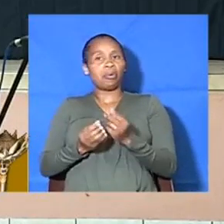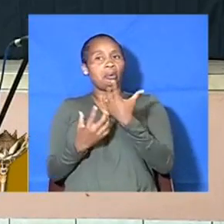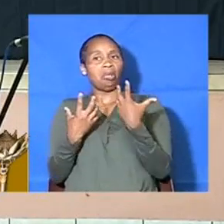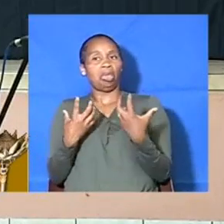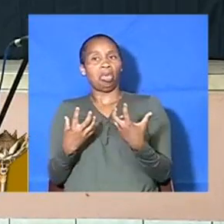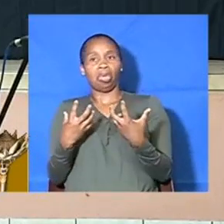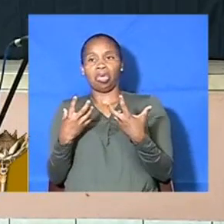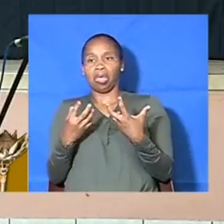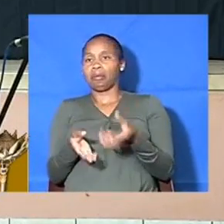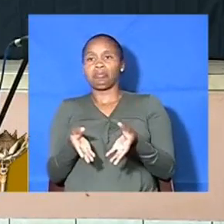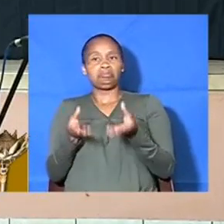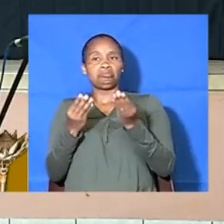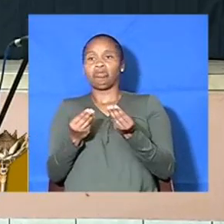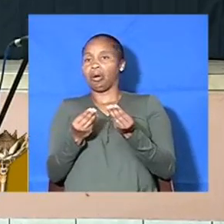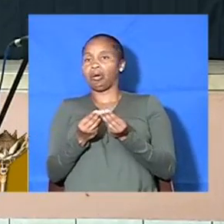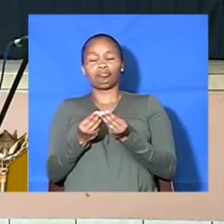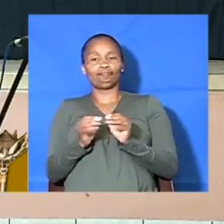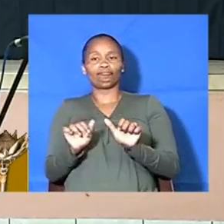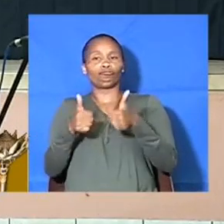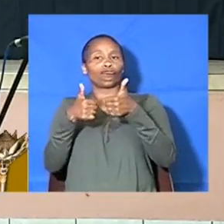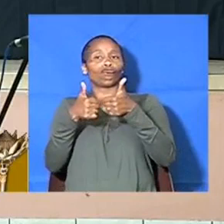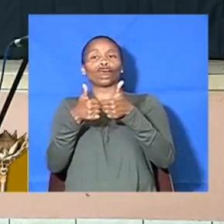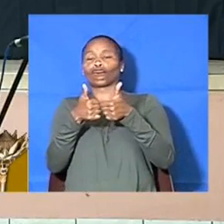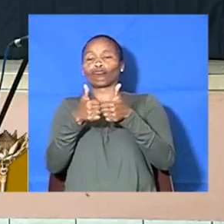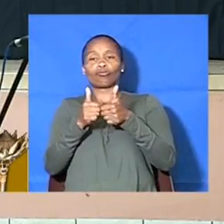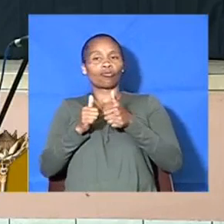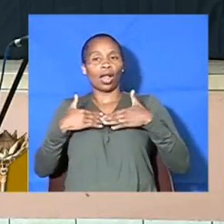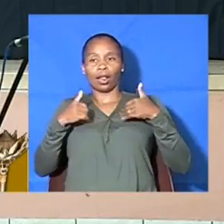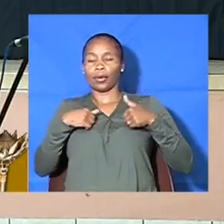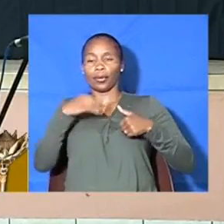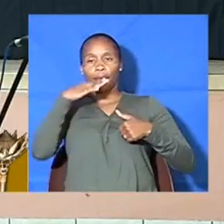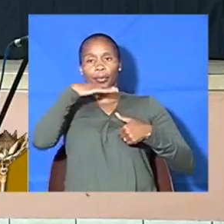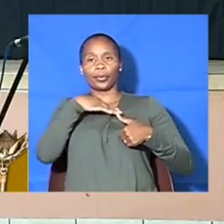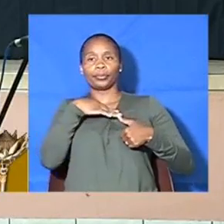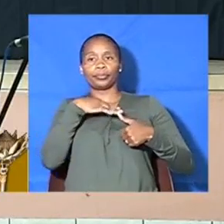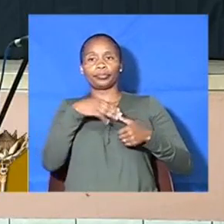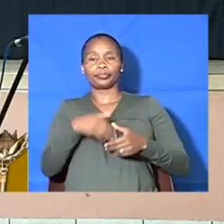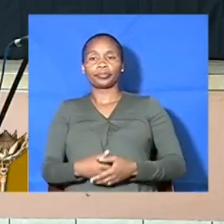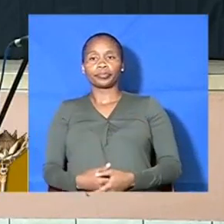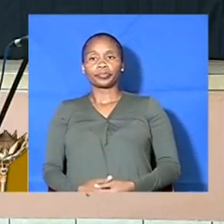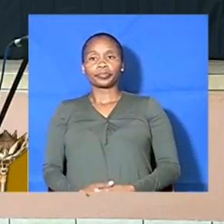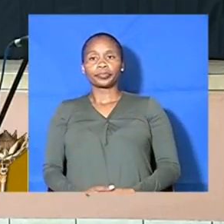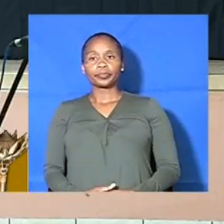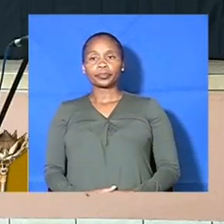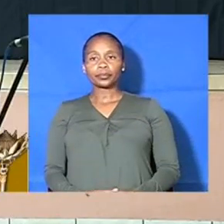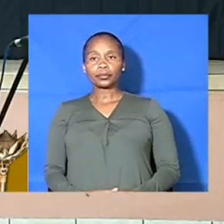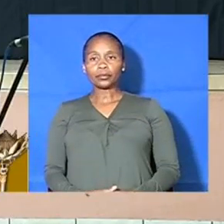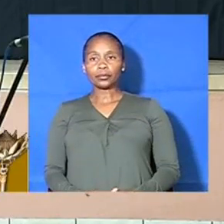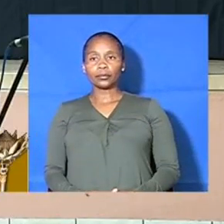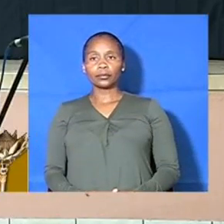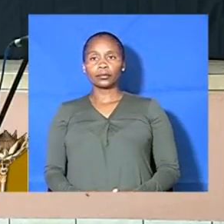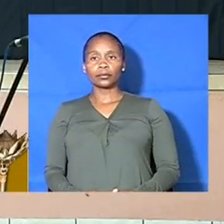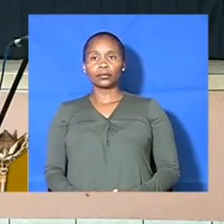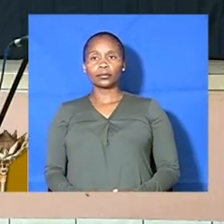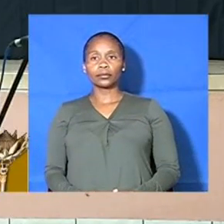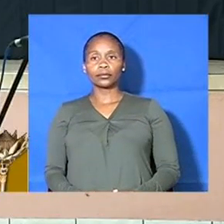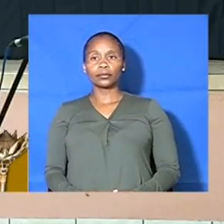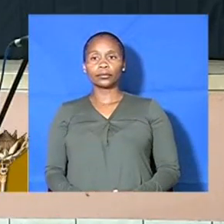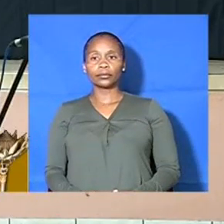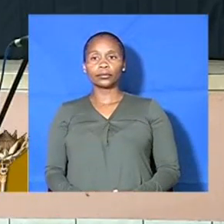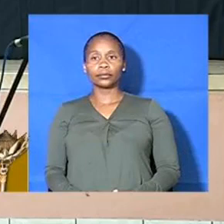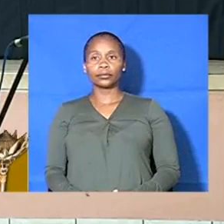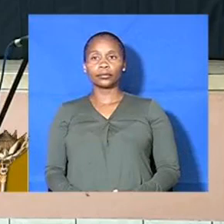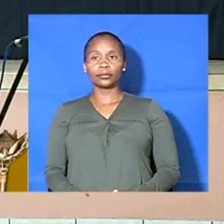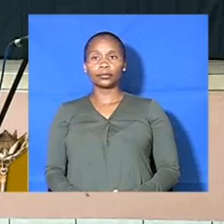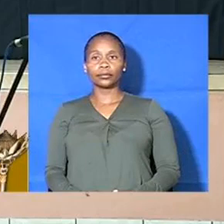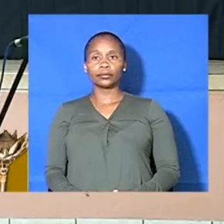bill can change into law, it needs us as parliamentarians to touch base and get